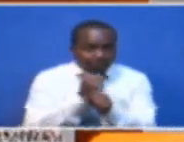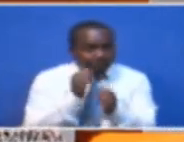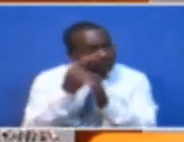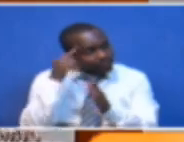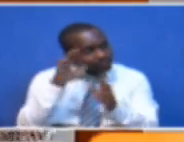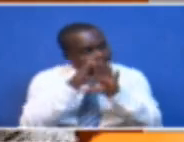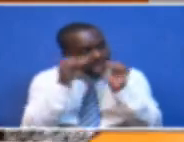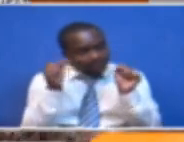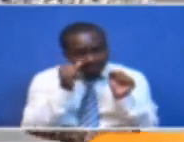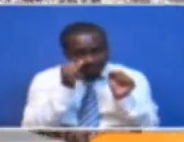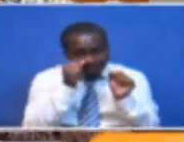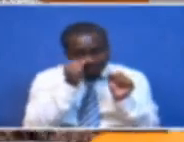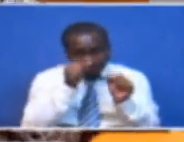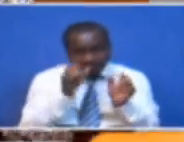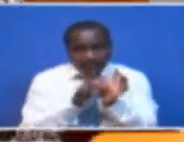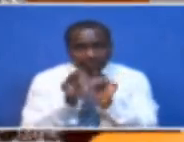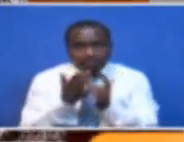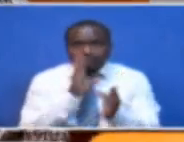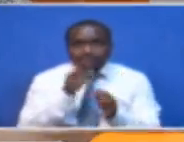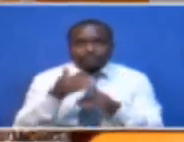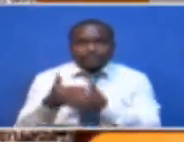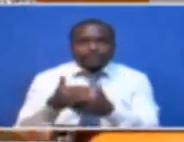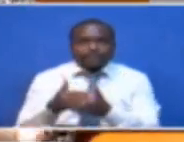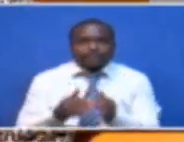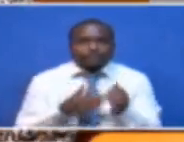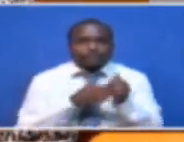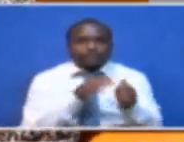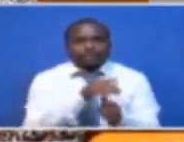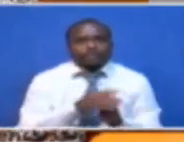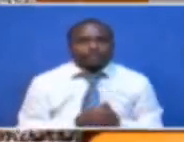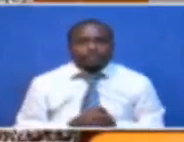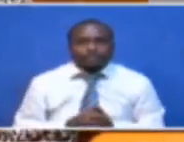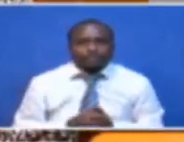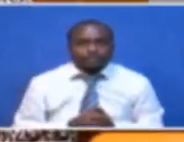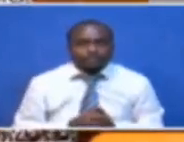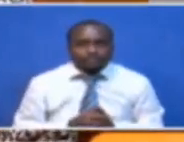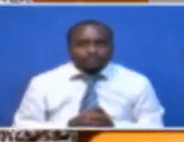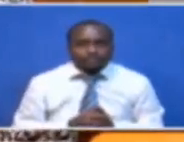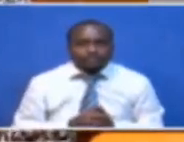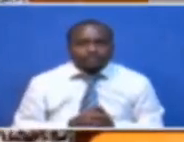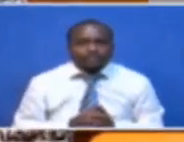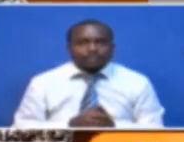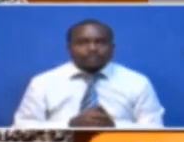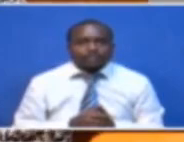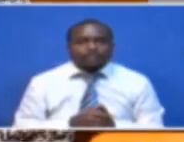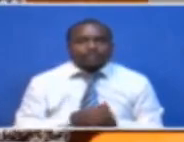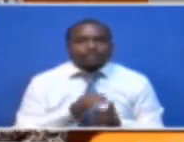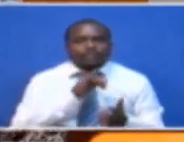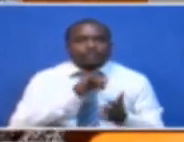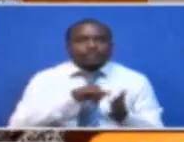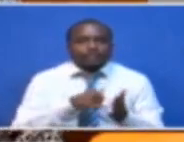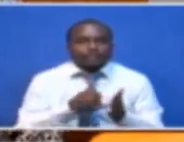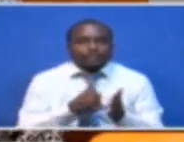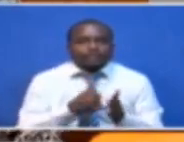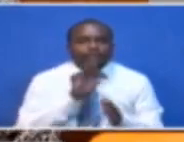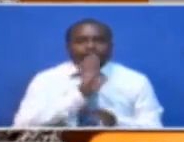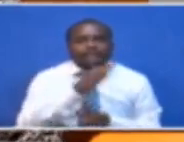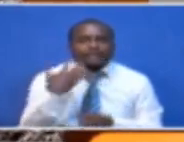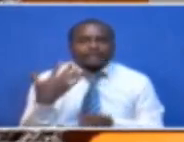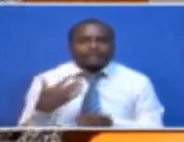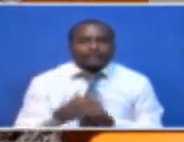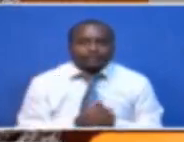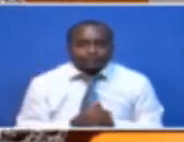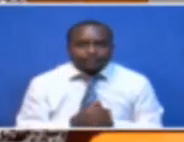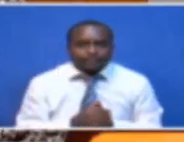president, the Bible must be near you to guide you. You are a small man. You are just like his hand. You are just